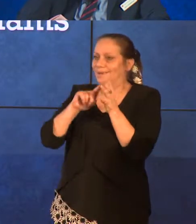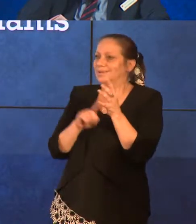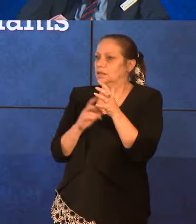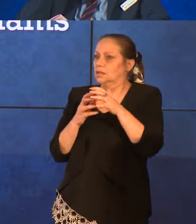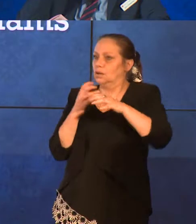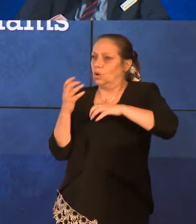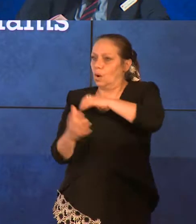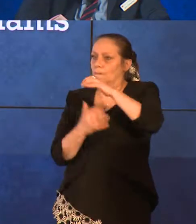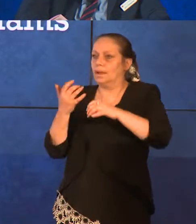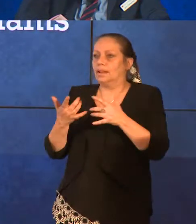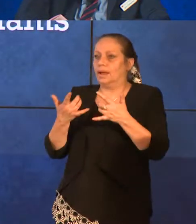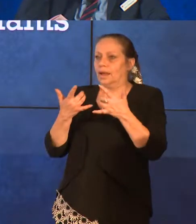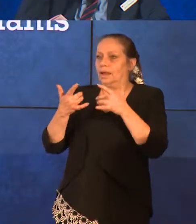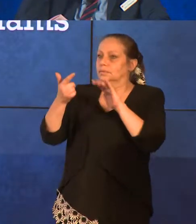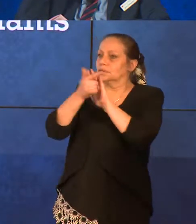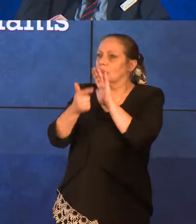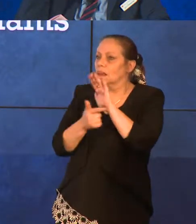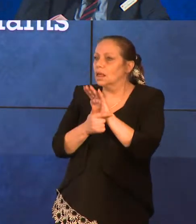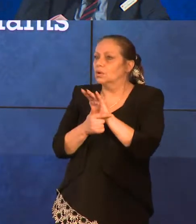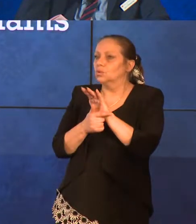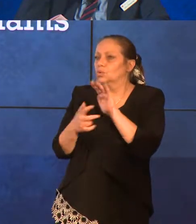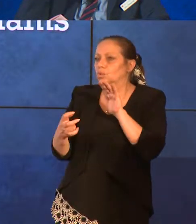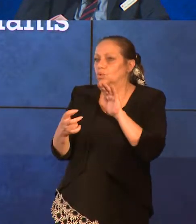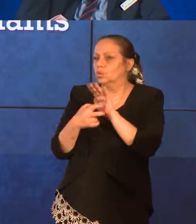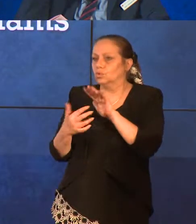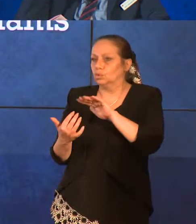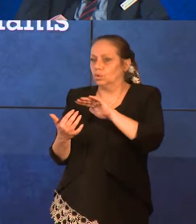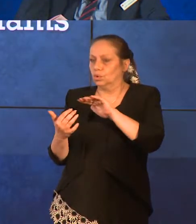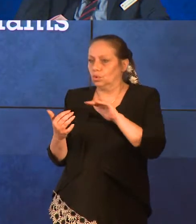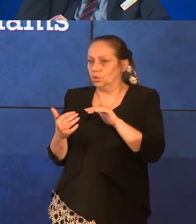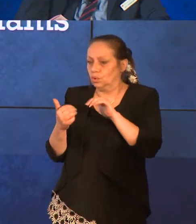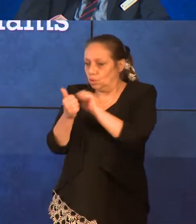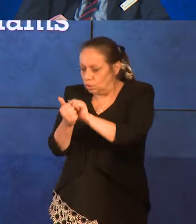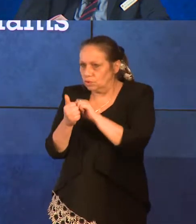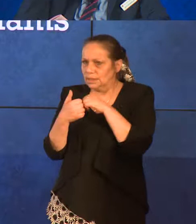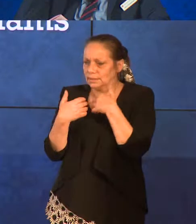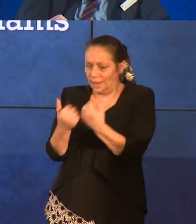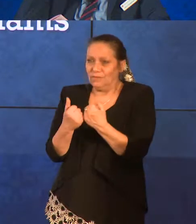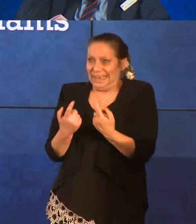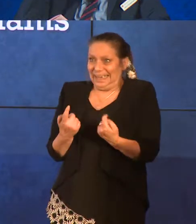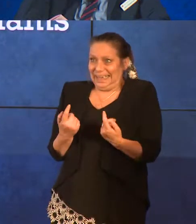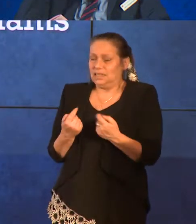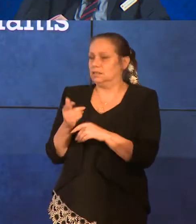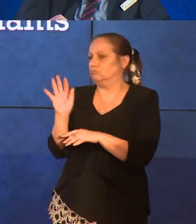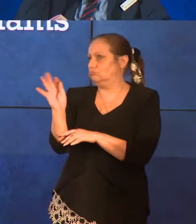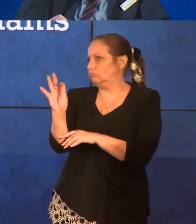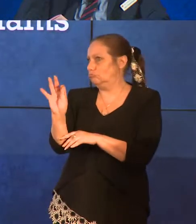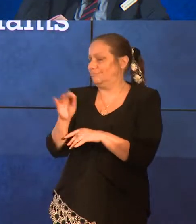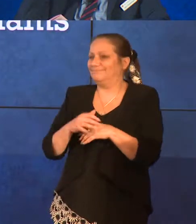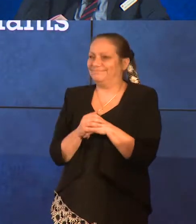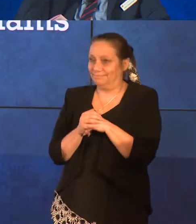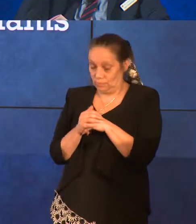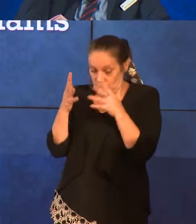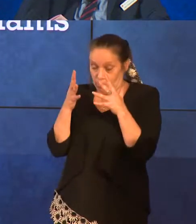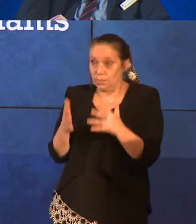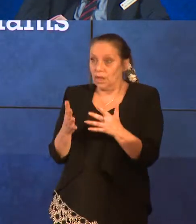complicated legal contracts and having to negotiate them. And they're, not easy things to do. And if it's a